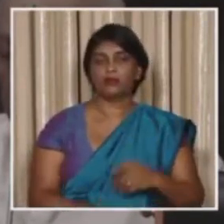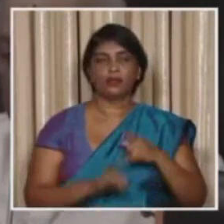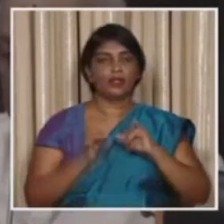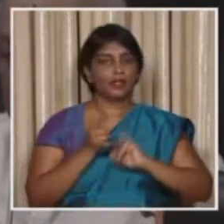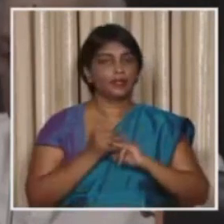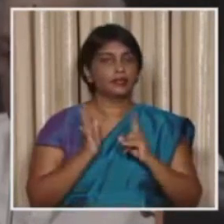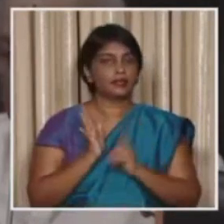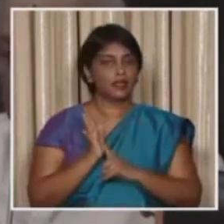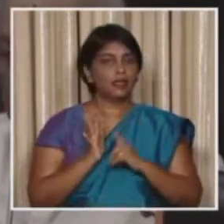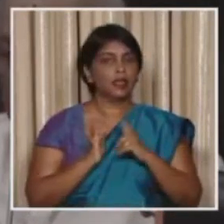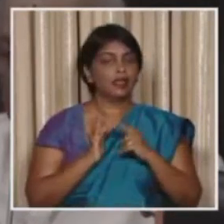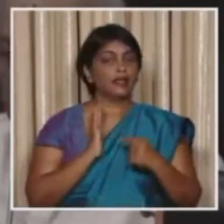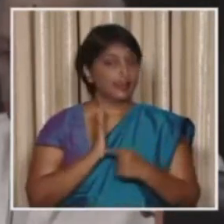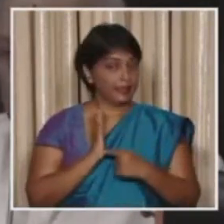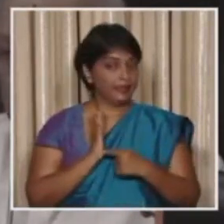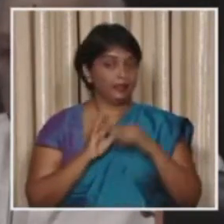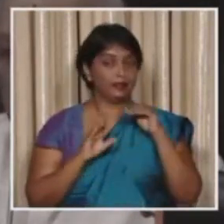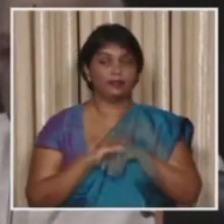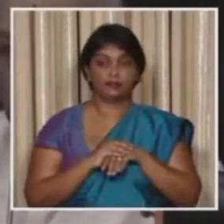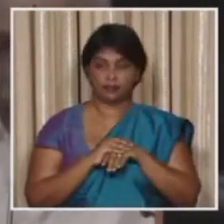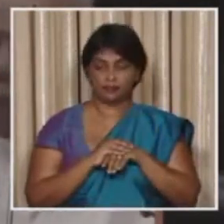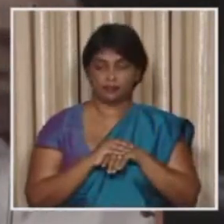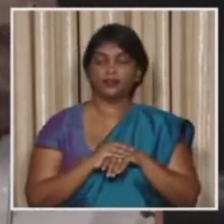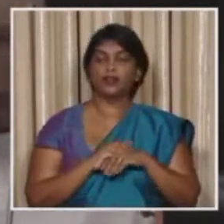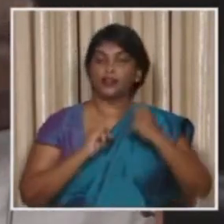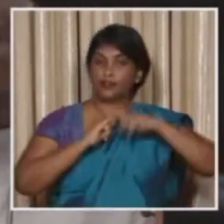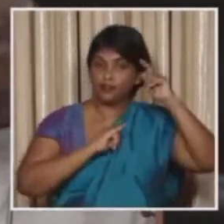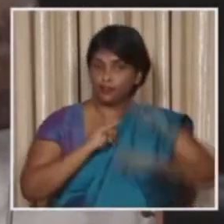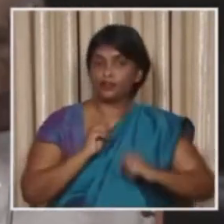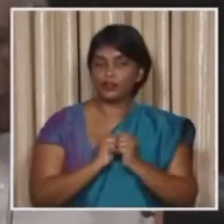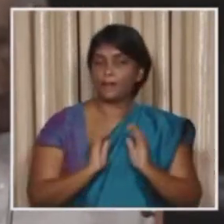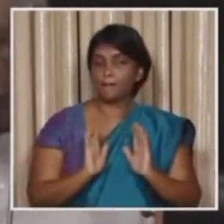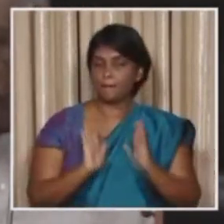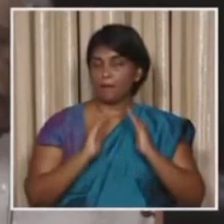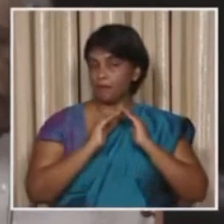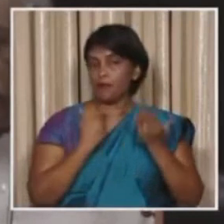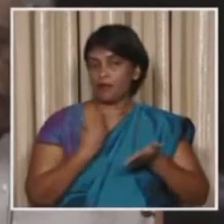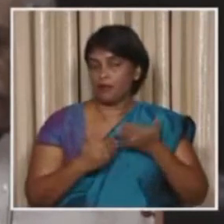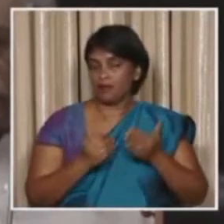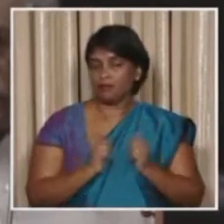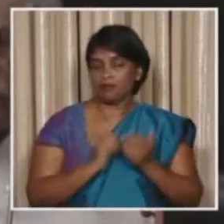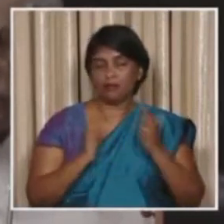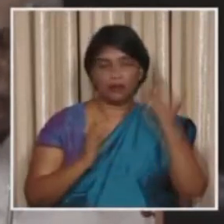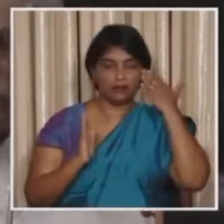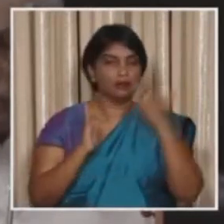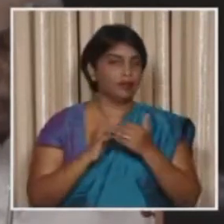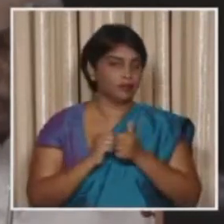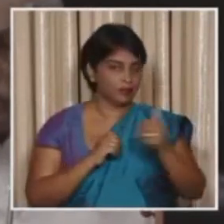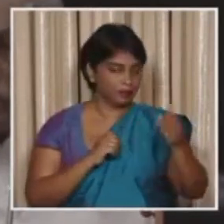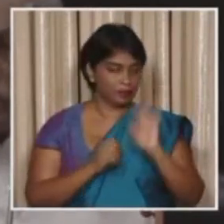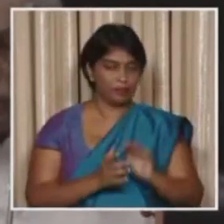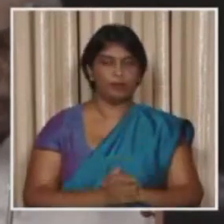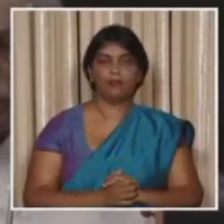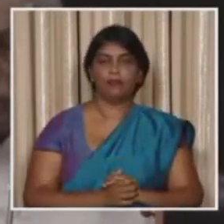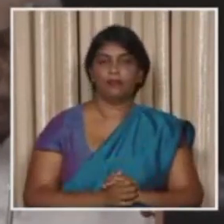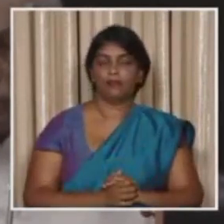for developing the eastern province are progressing, with Trincomalee being the core. India's assistance as our closest neighbour in